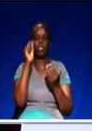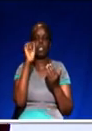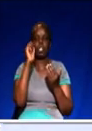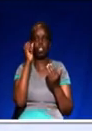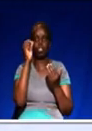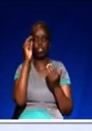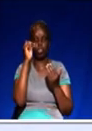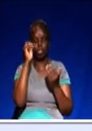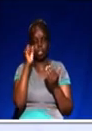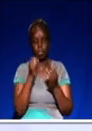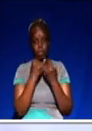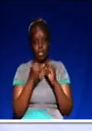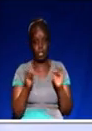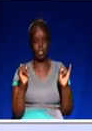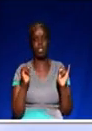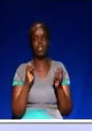clear that